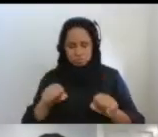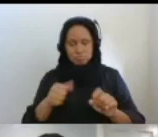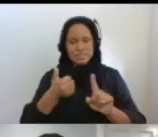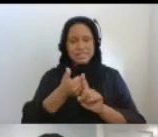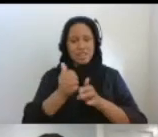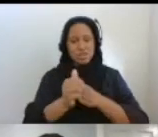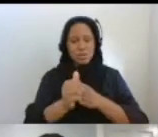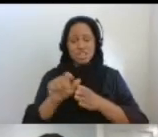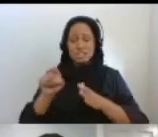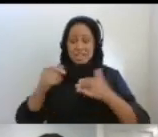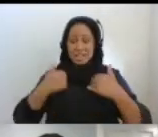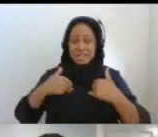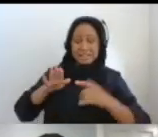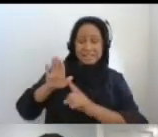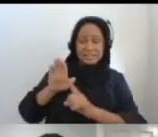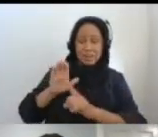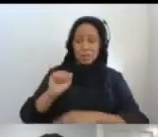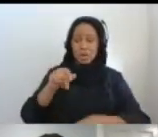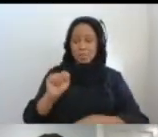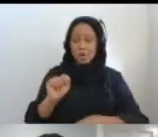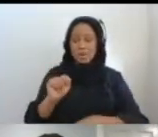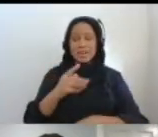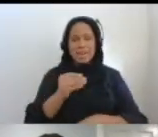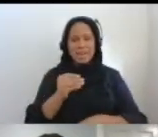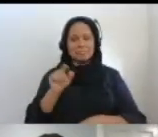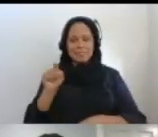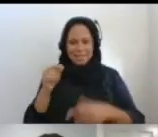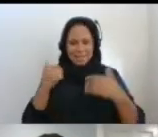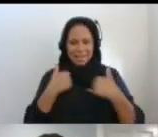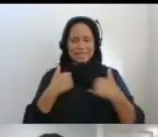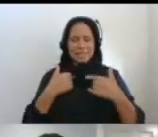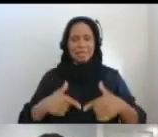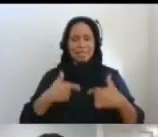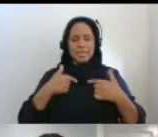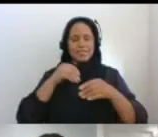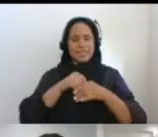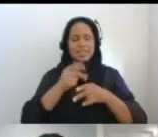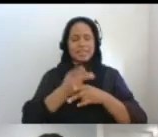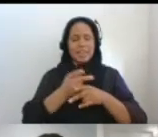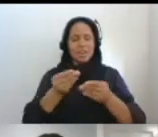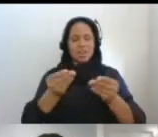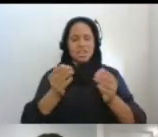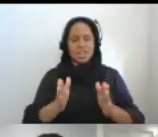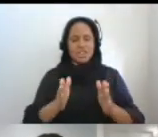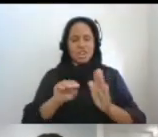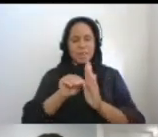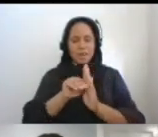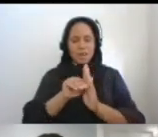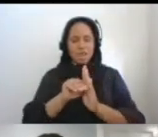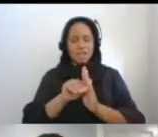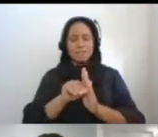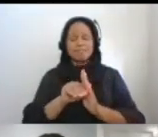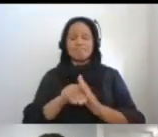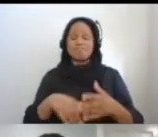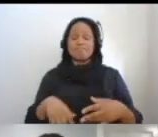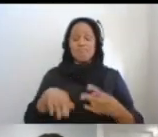apartment, and he has this live-in caregiver model where there's a couple that lives with him, someone who his mom